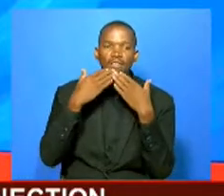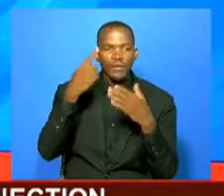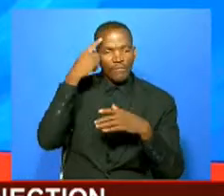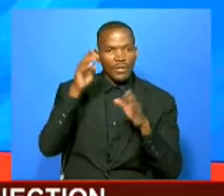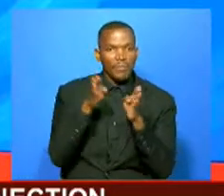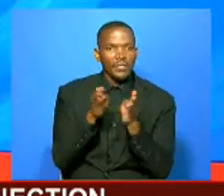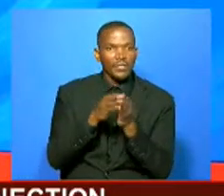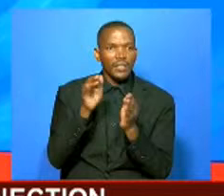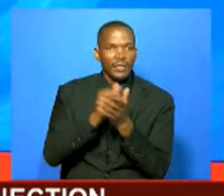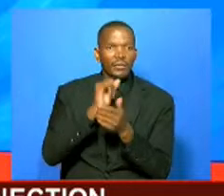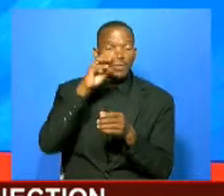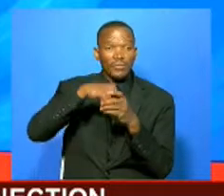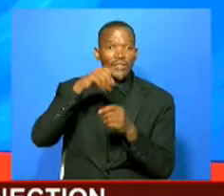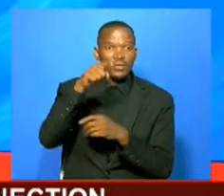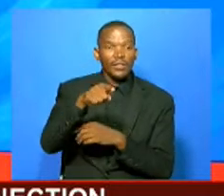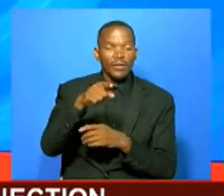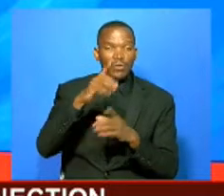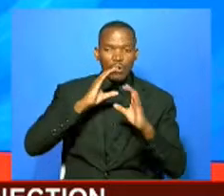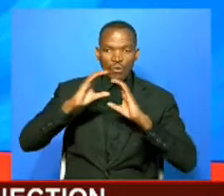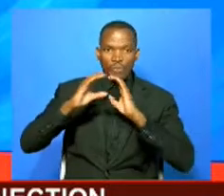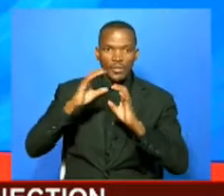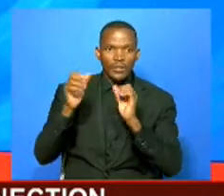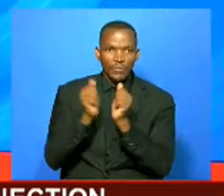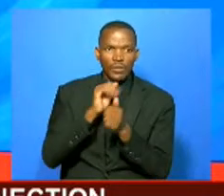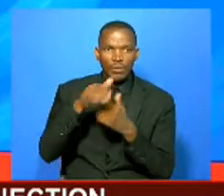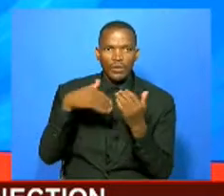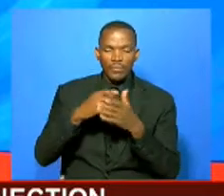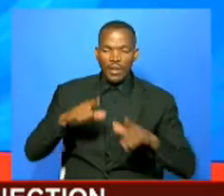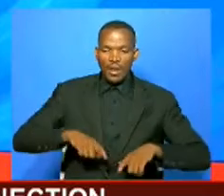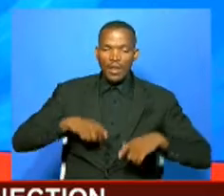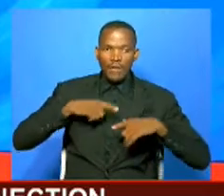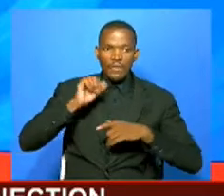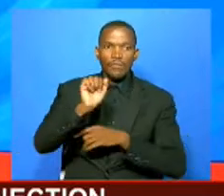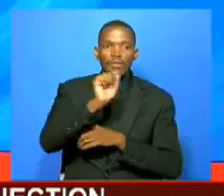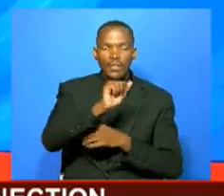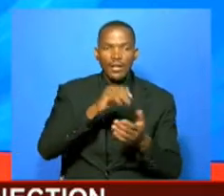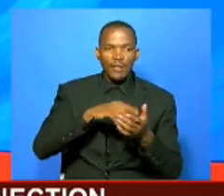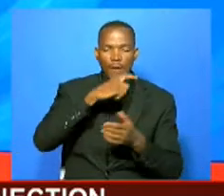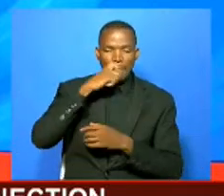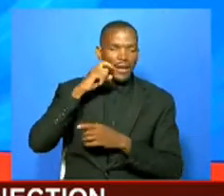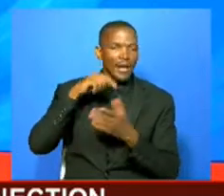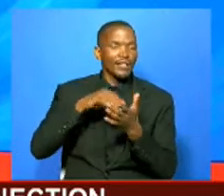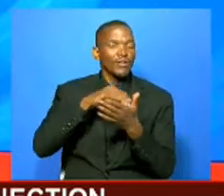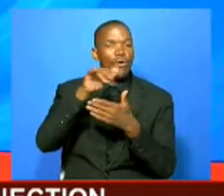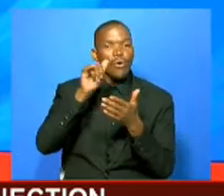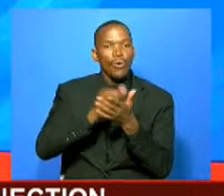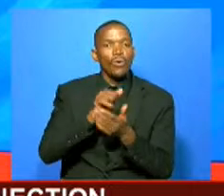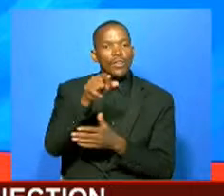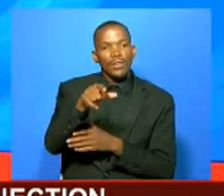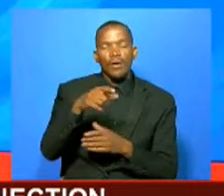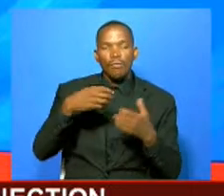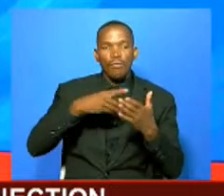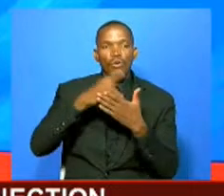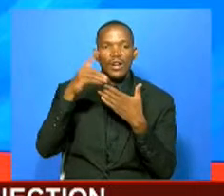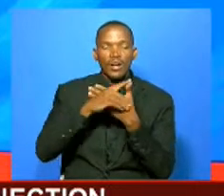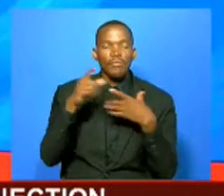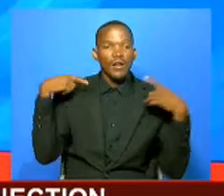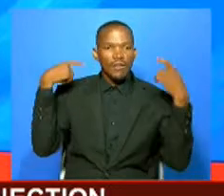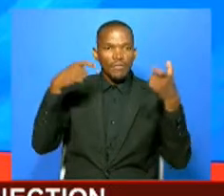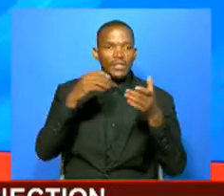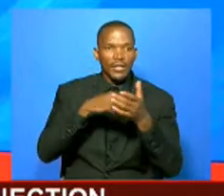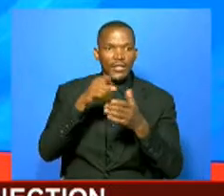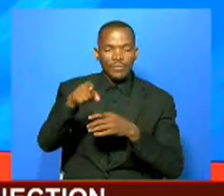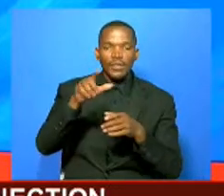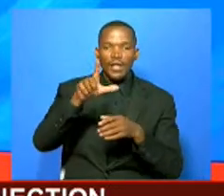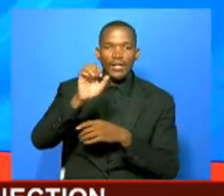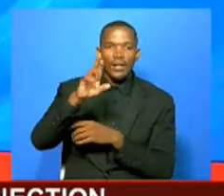diphuthegong tse ba neng ba buisana ka seemo sa matshelo a bone le uba le mananeo a puso phuthego eo e ne e buisiwa ke mopalamente wa kgaolo